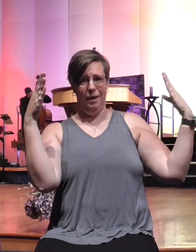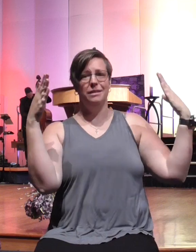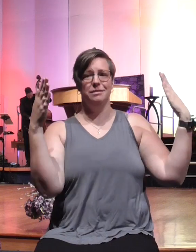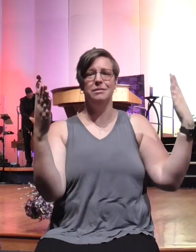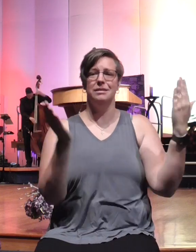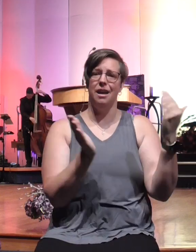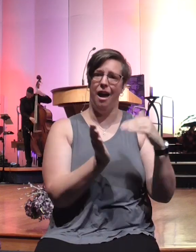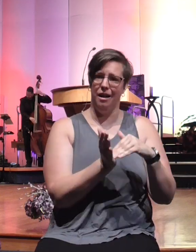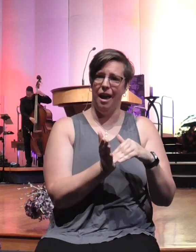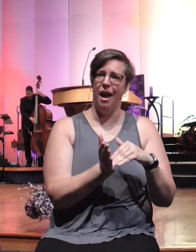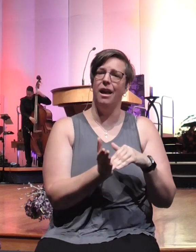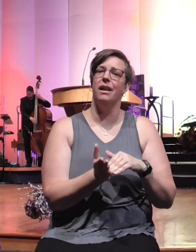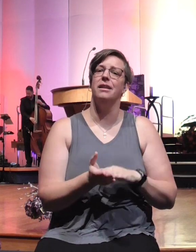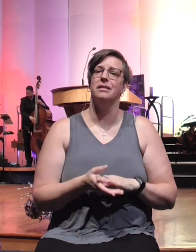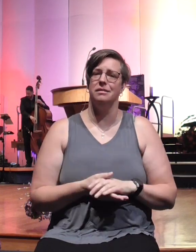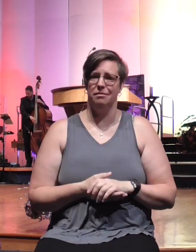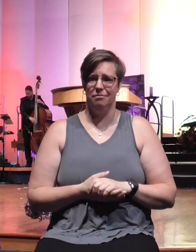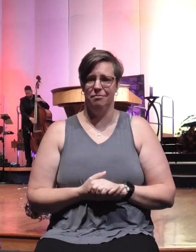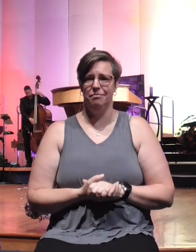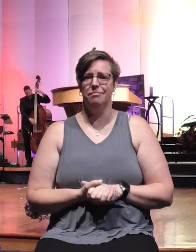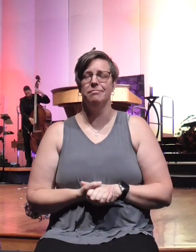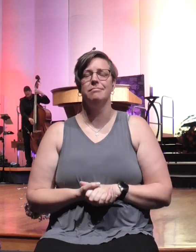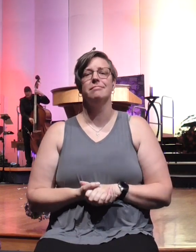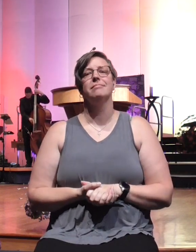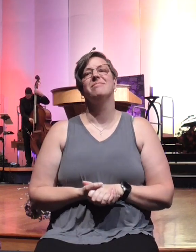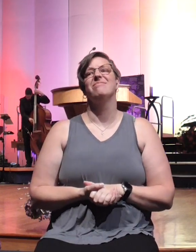opening again.